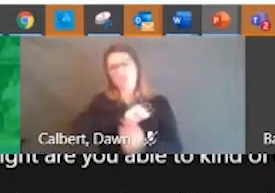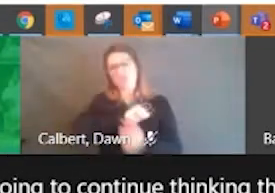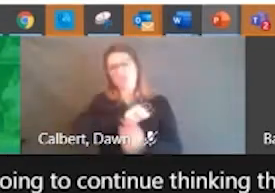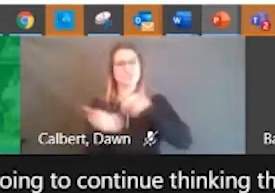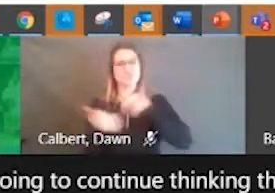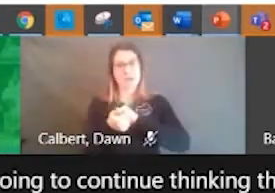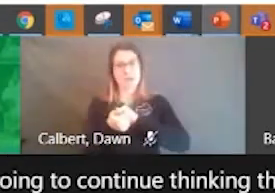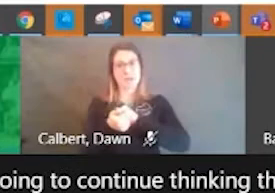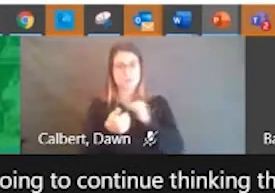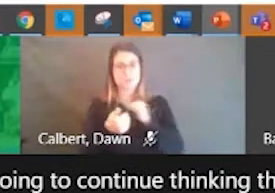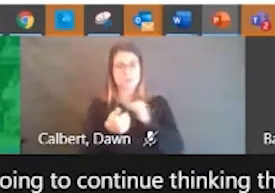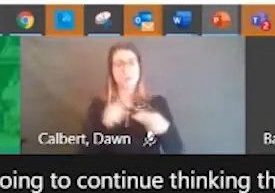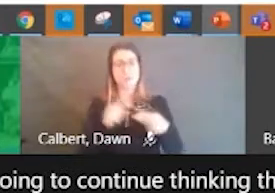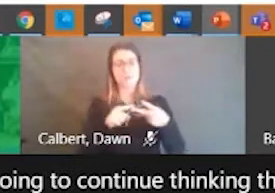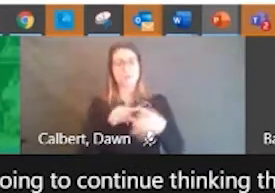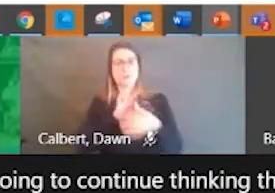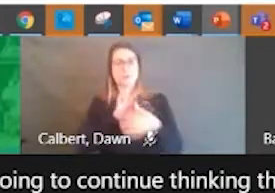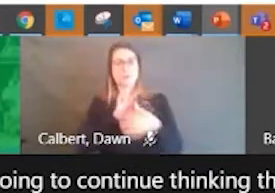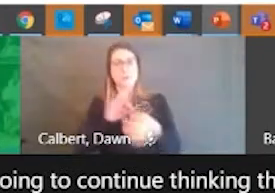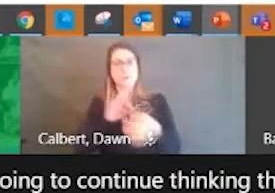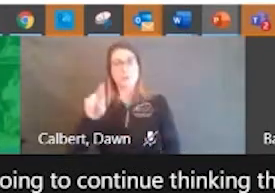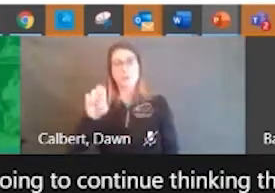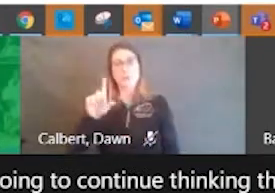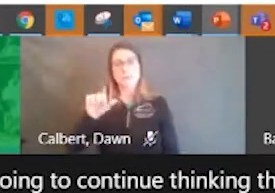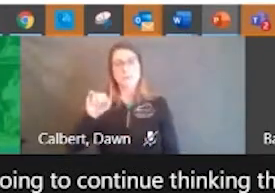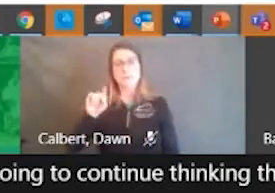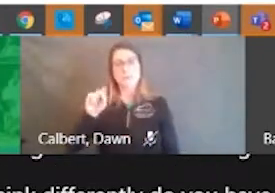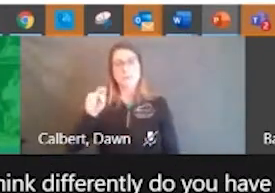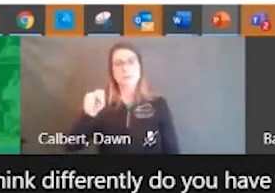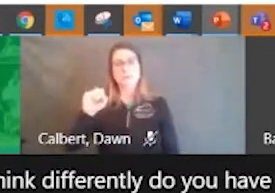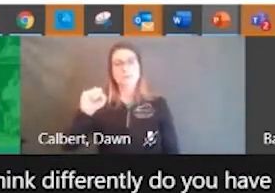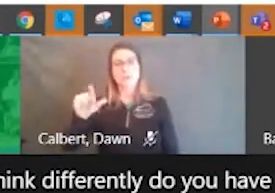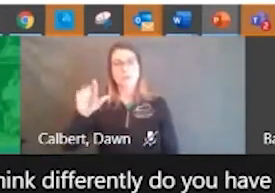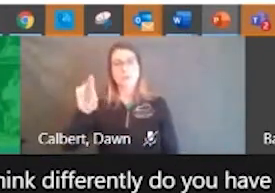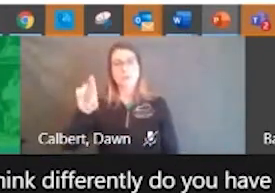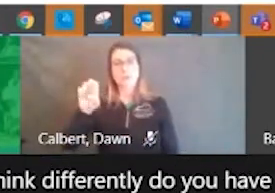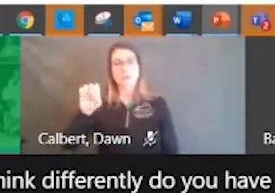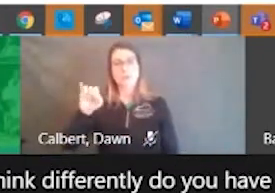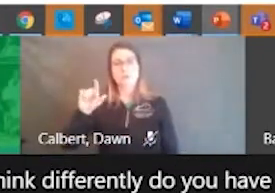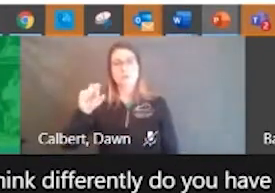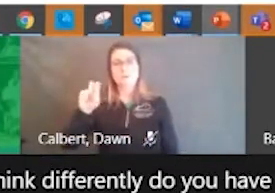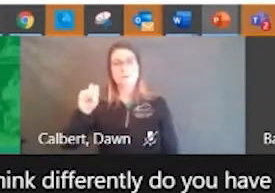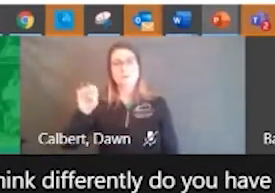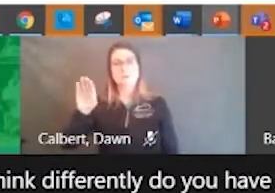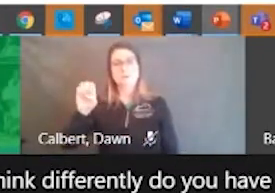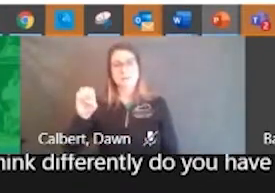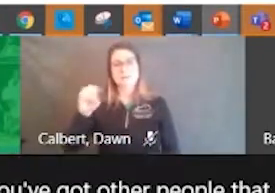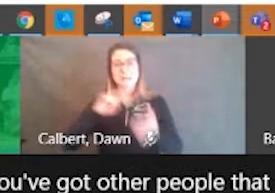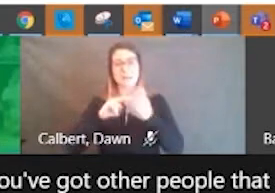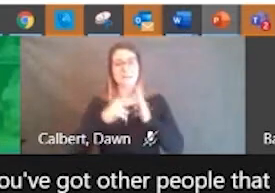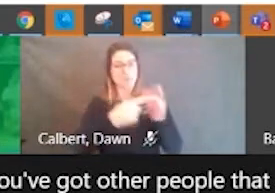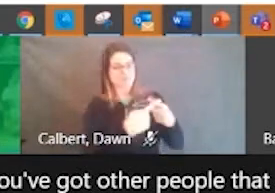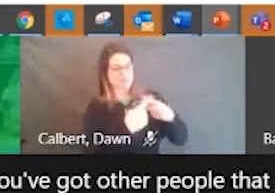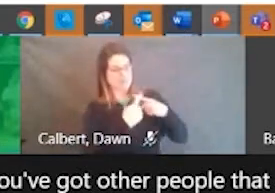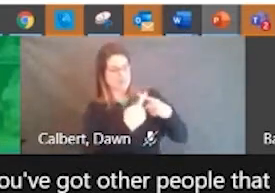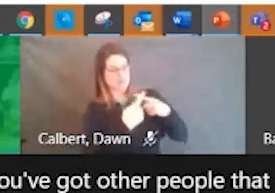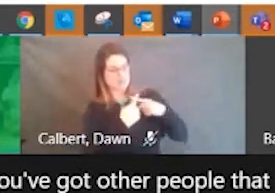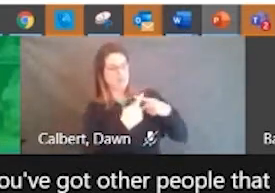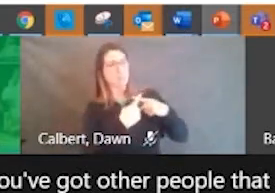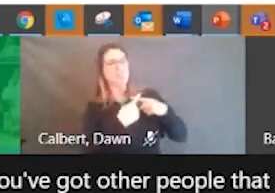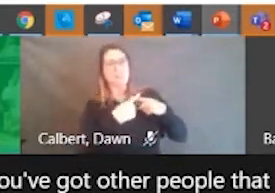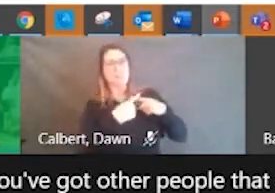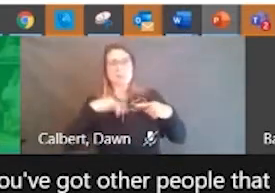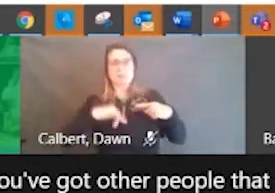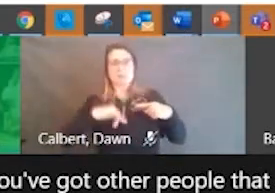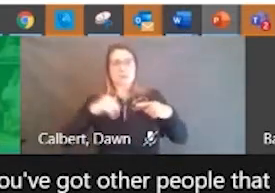you have relational resilience where you've got other people that are in your life that you feel like kind of depend on you, and when